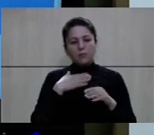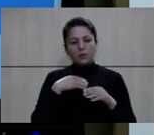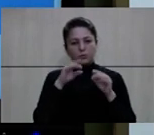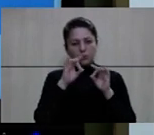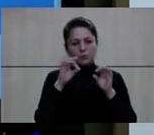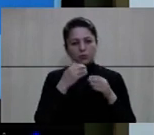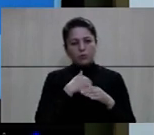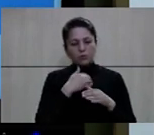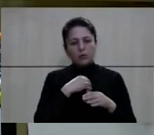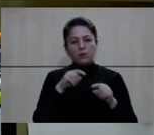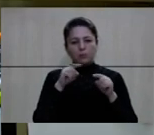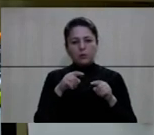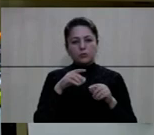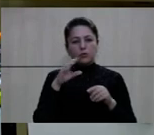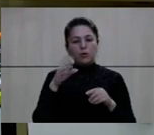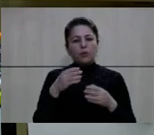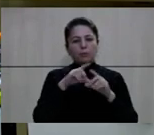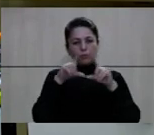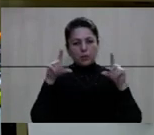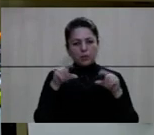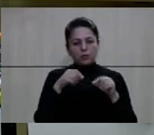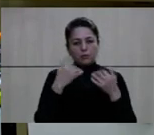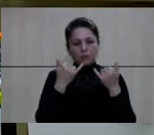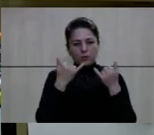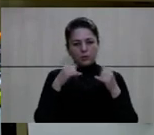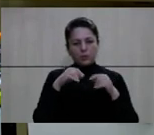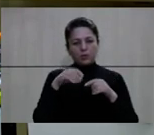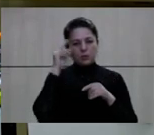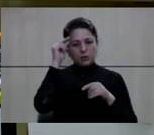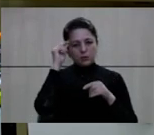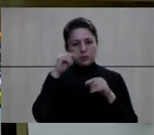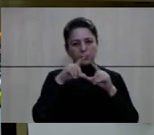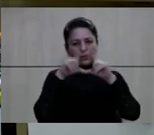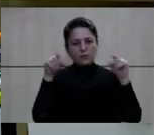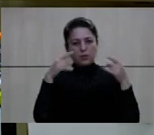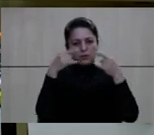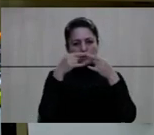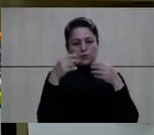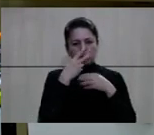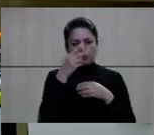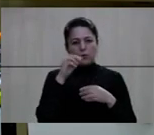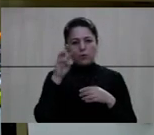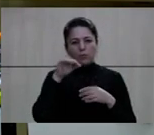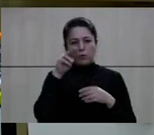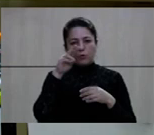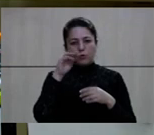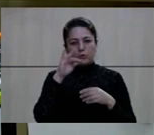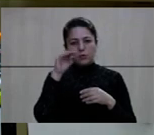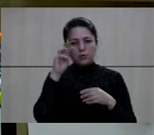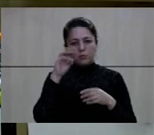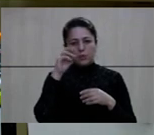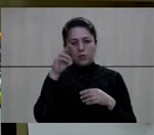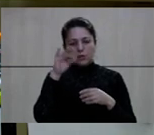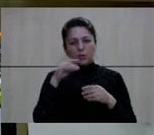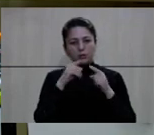bo'lar edim. Mana shu onlayn maktab dars jarayonlarini sizlarga efirga uzatib berishda multimedia texniklarining ham o'rni